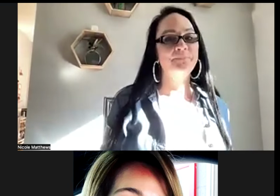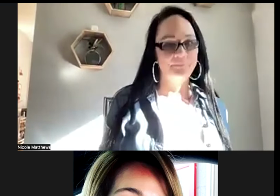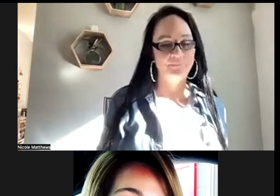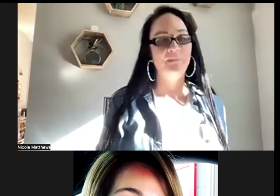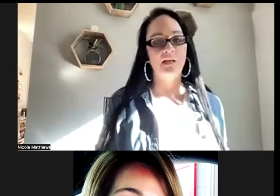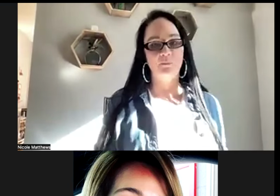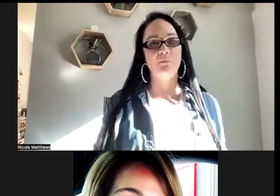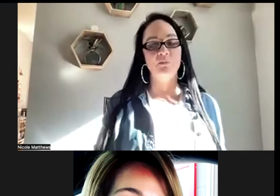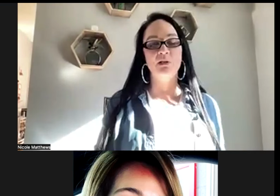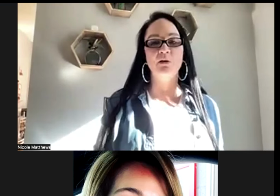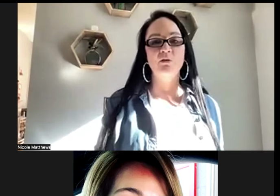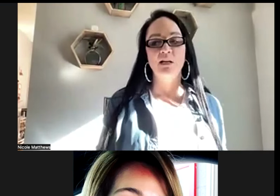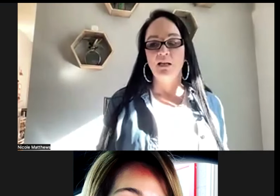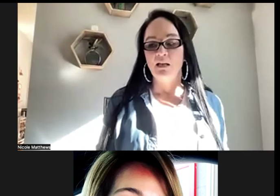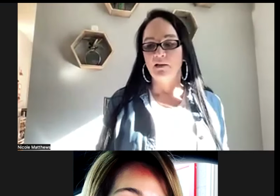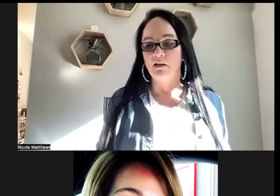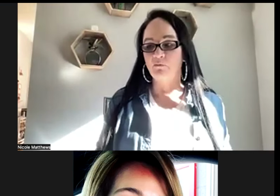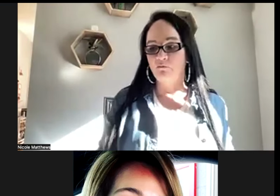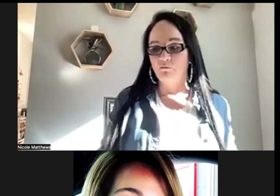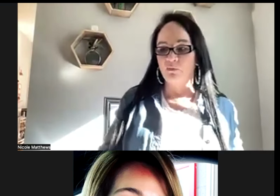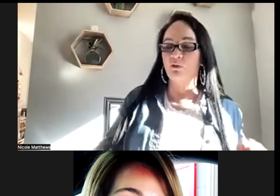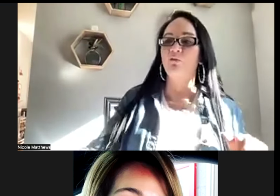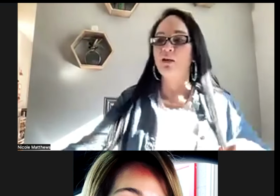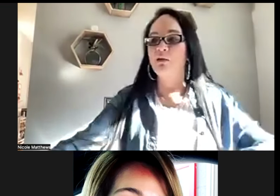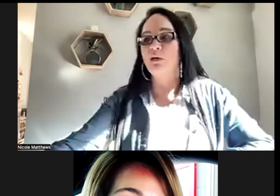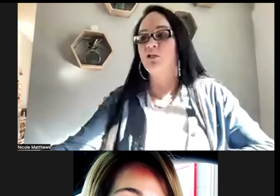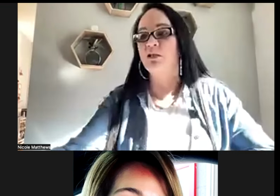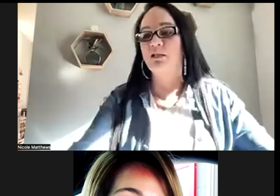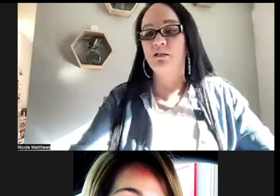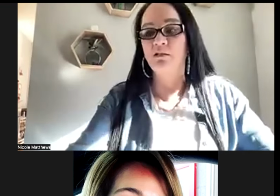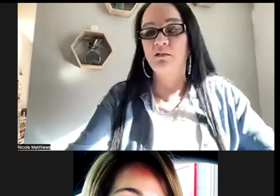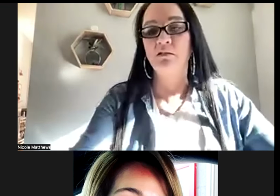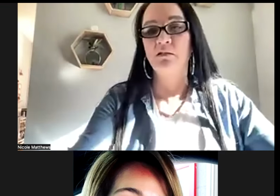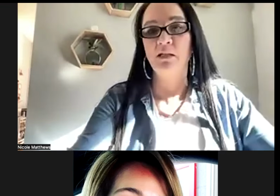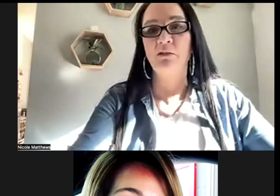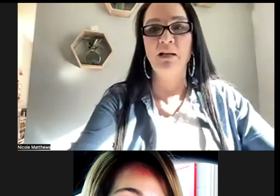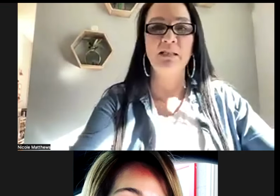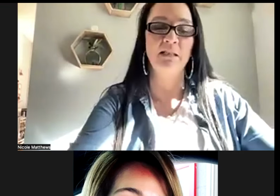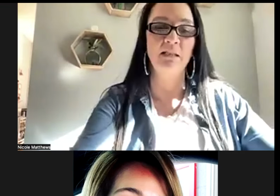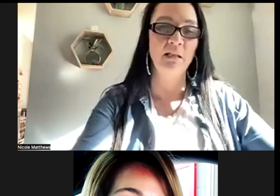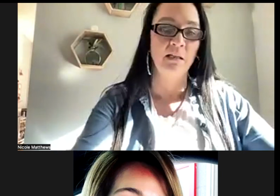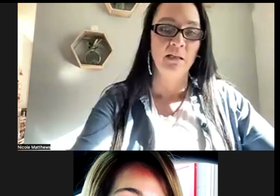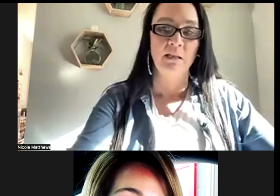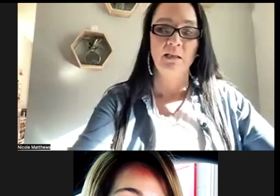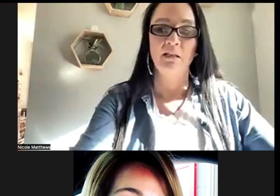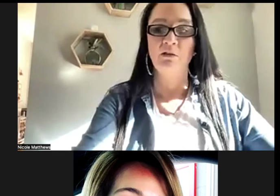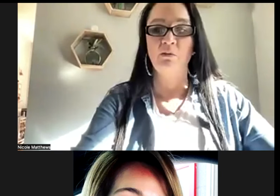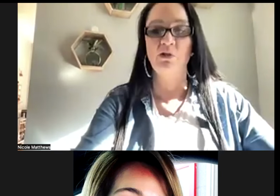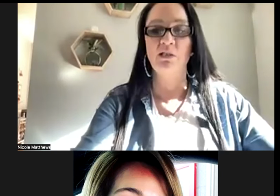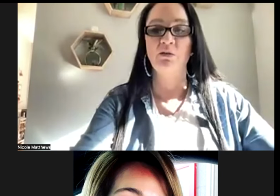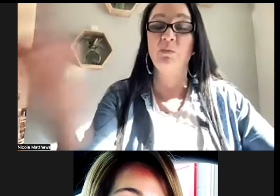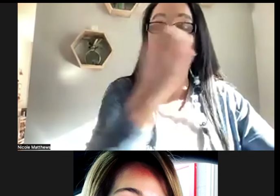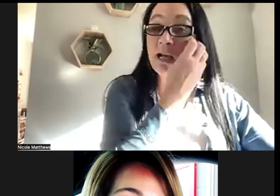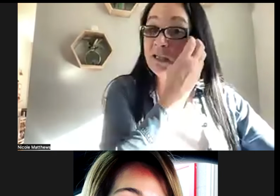and yeah. Yep. So, so they're very much still invested in Okay. the